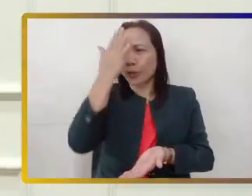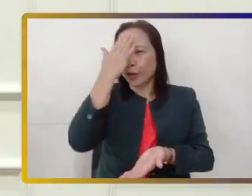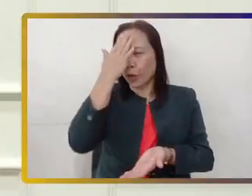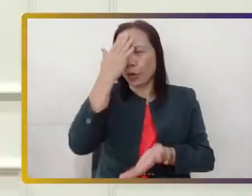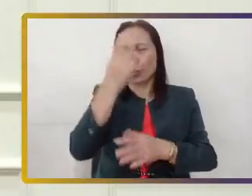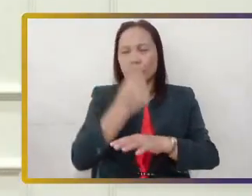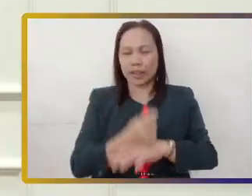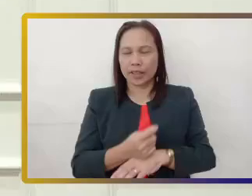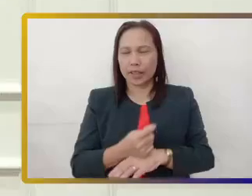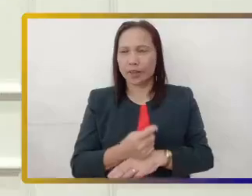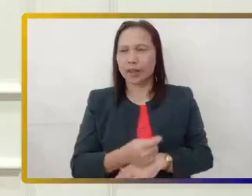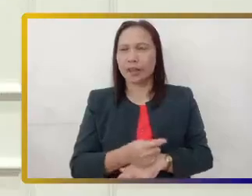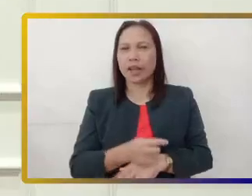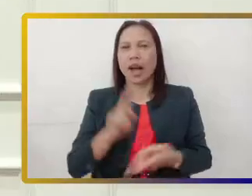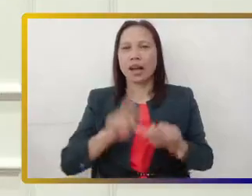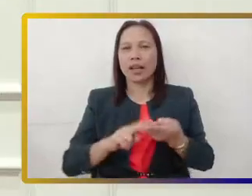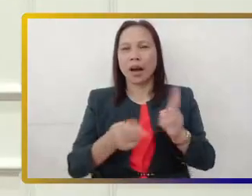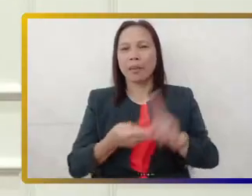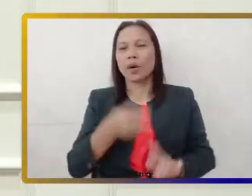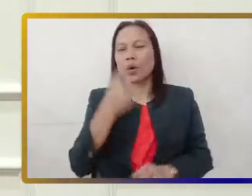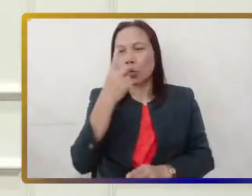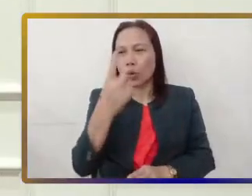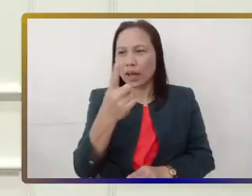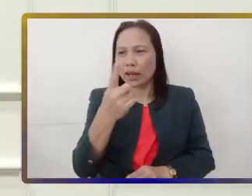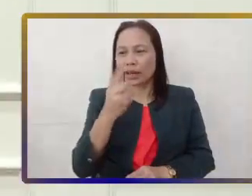traditions number one